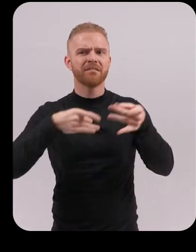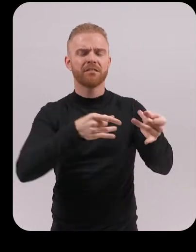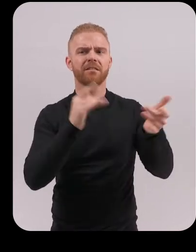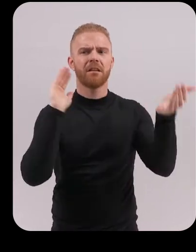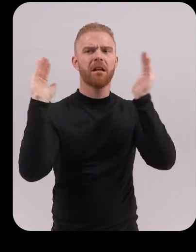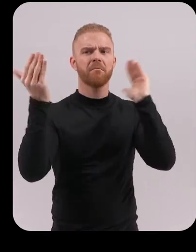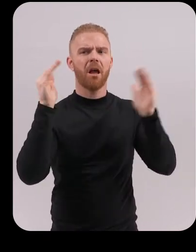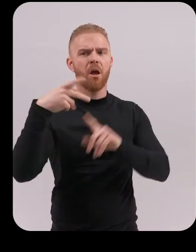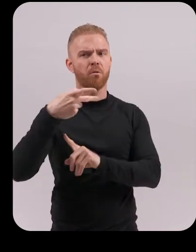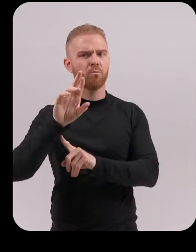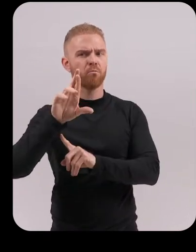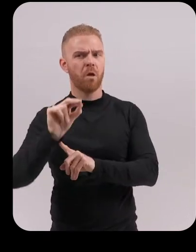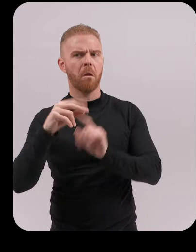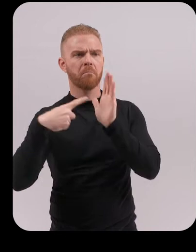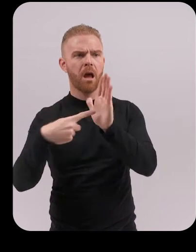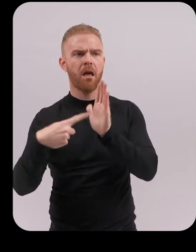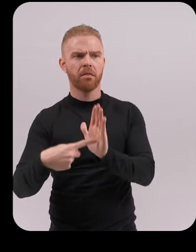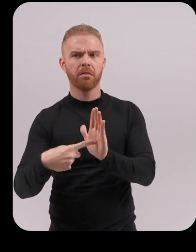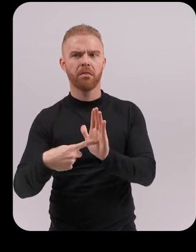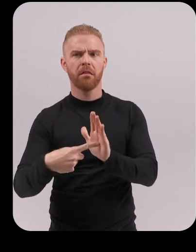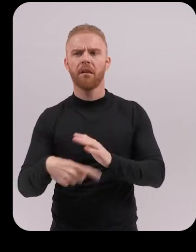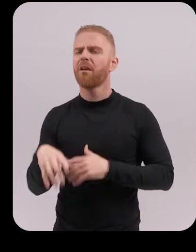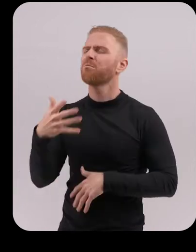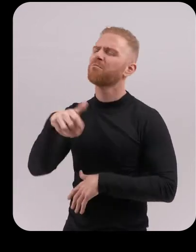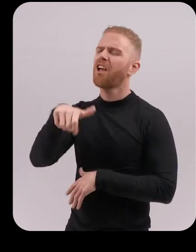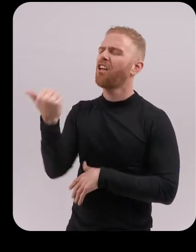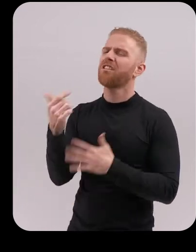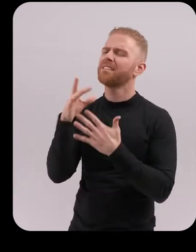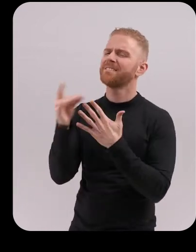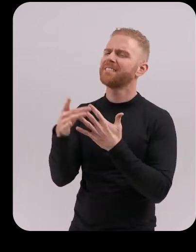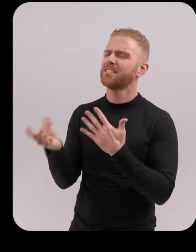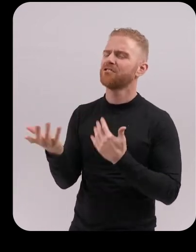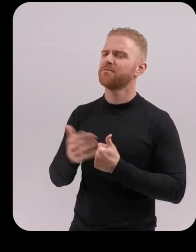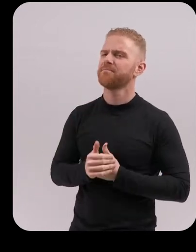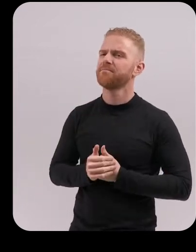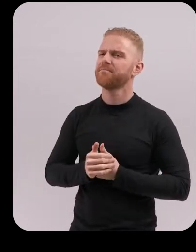Pro model. What are the other features?